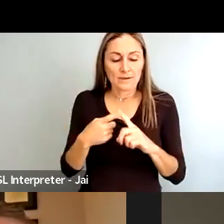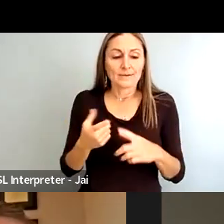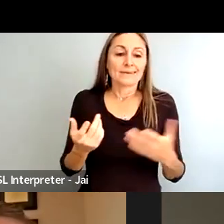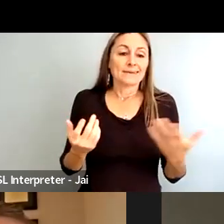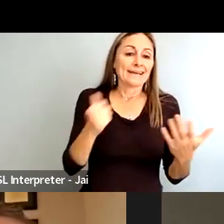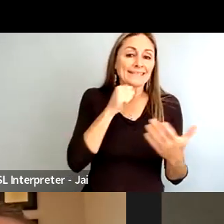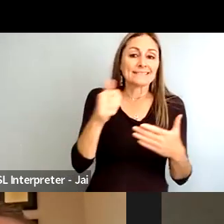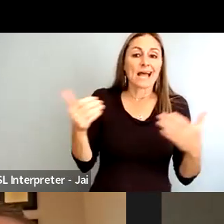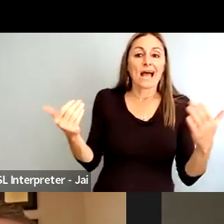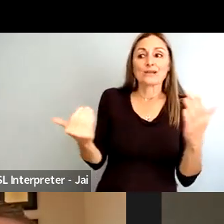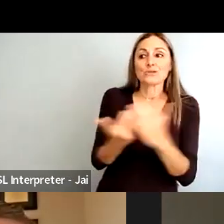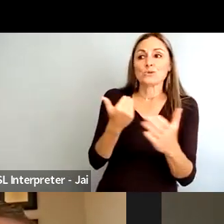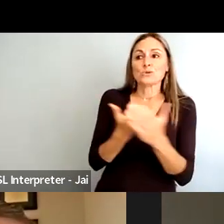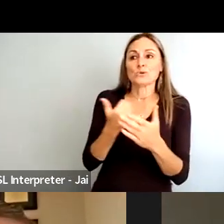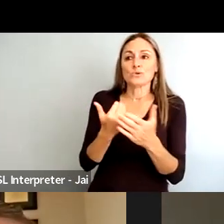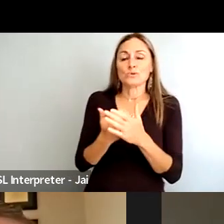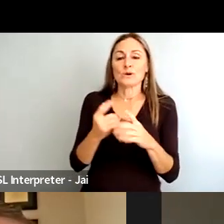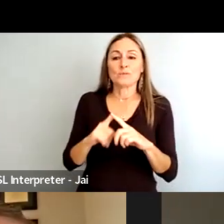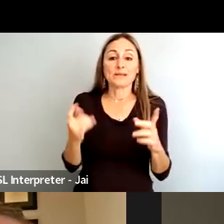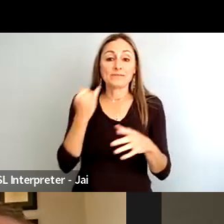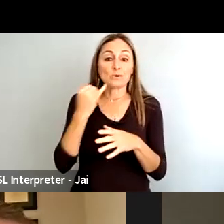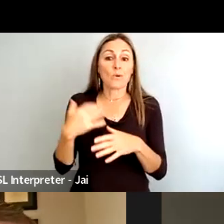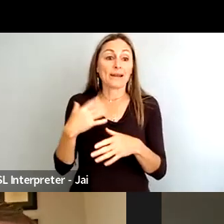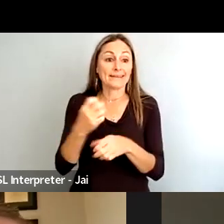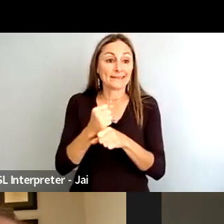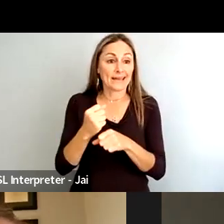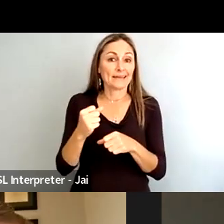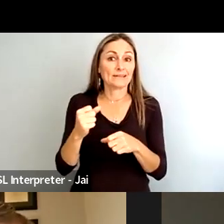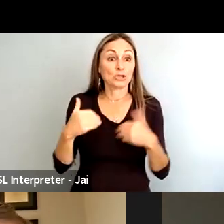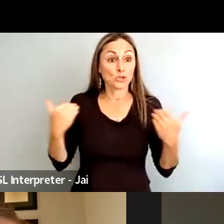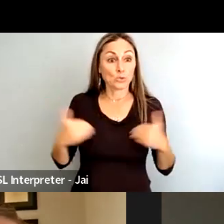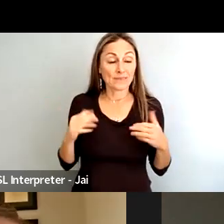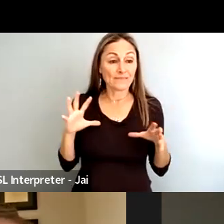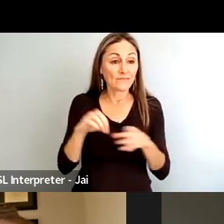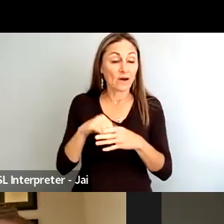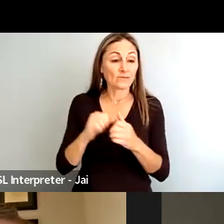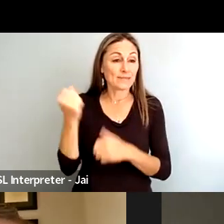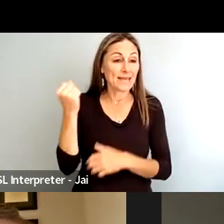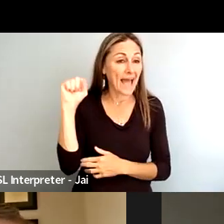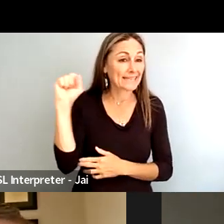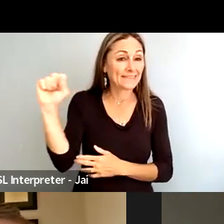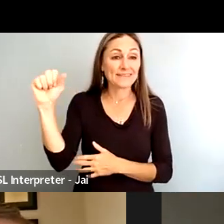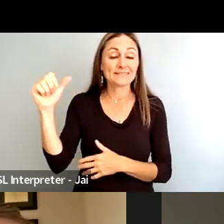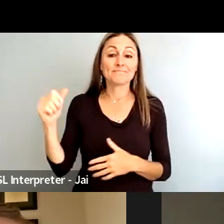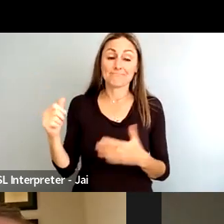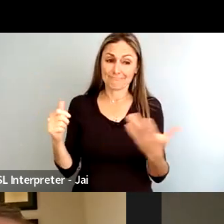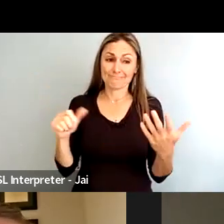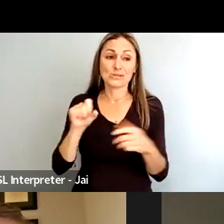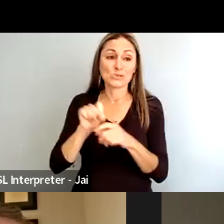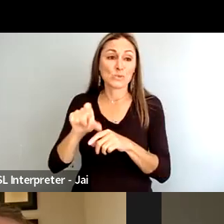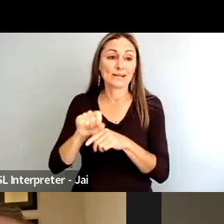that are already kind of into activism, Twitter is the space. If a youth has something to say, what they're